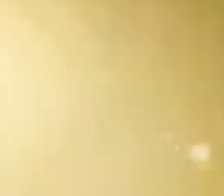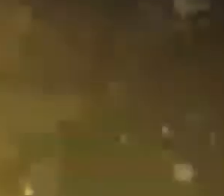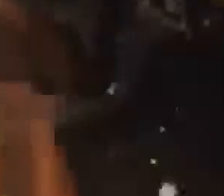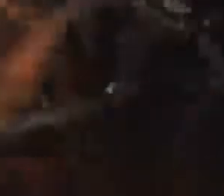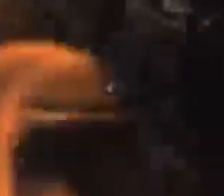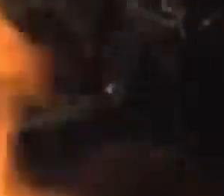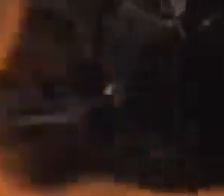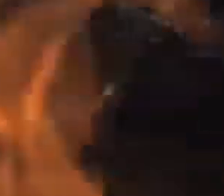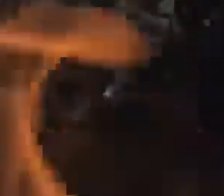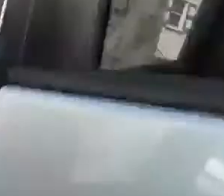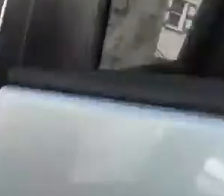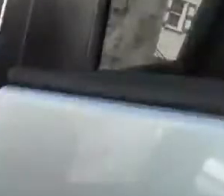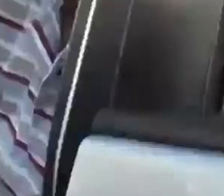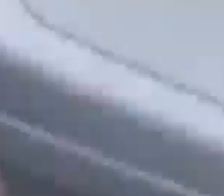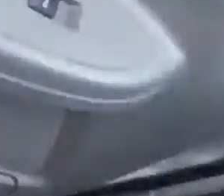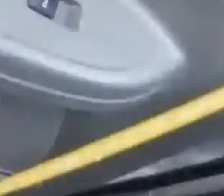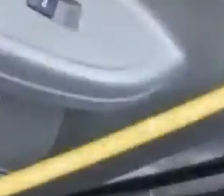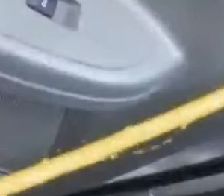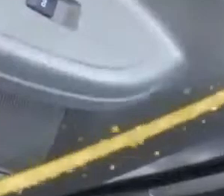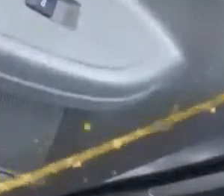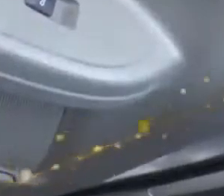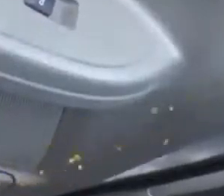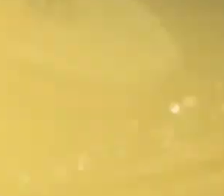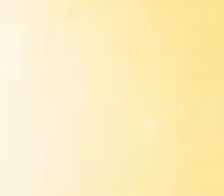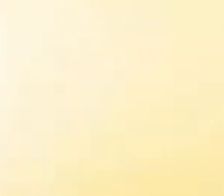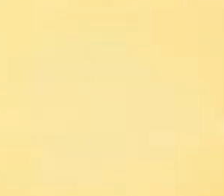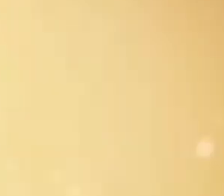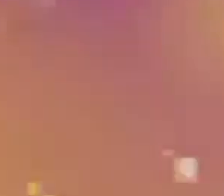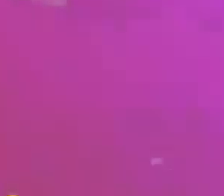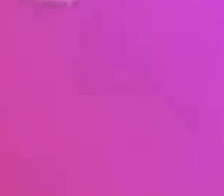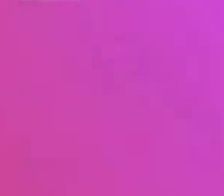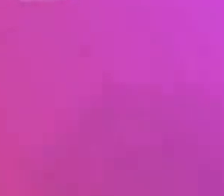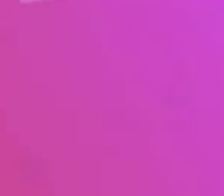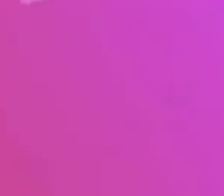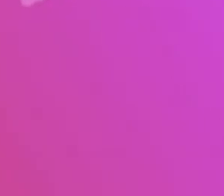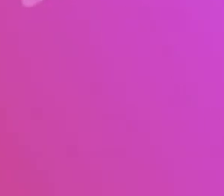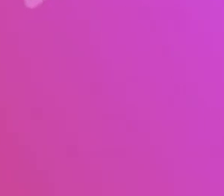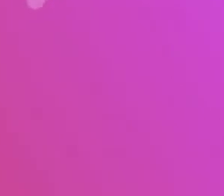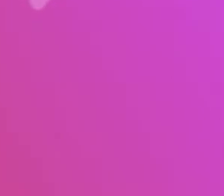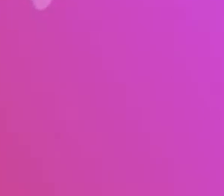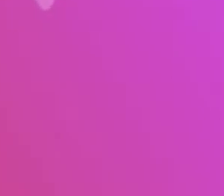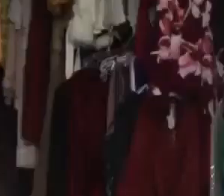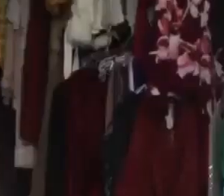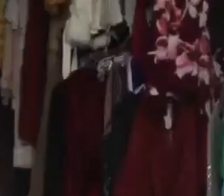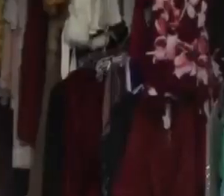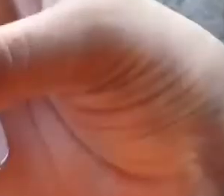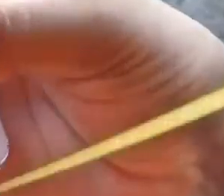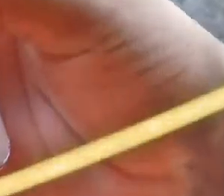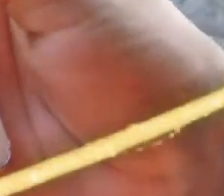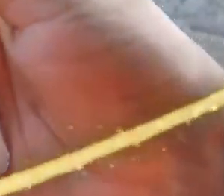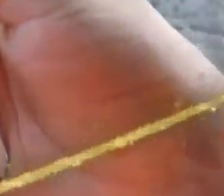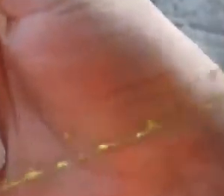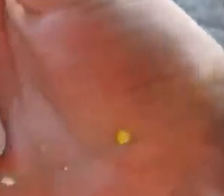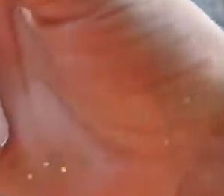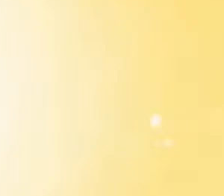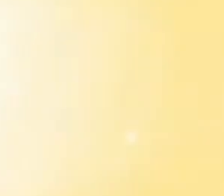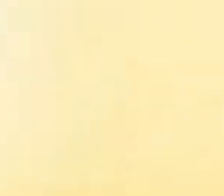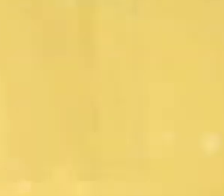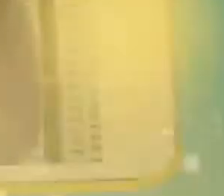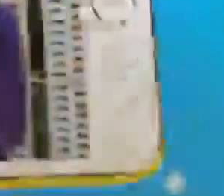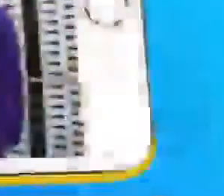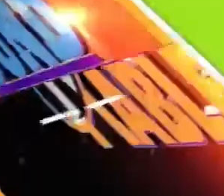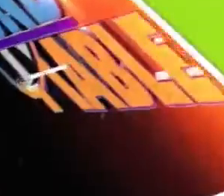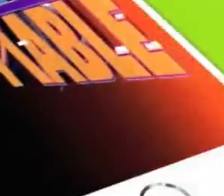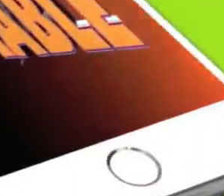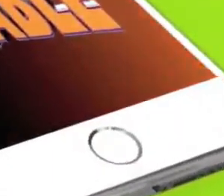Say goodbye to newspaper clutter and hello to updated classifieds on our radio market. Whether you're streaming your favorite local